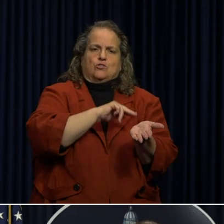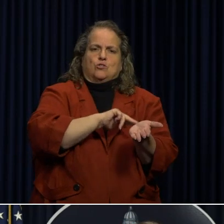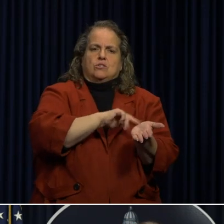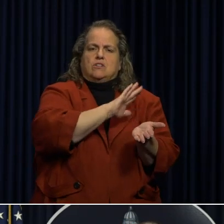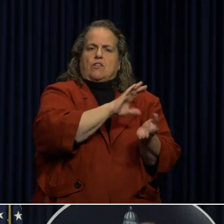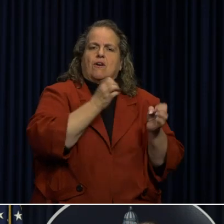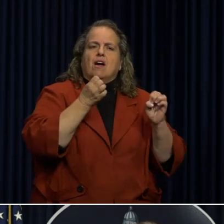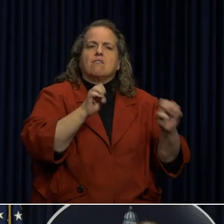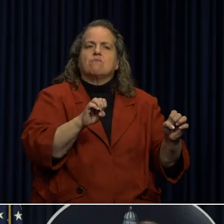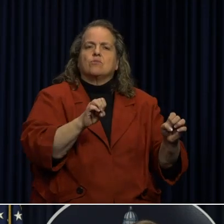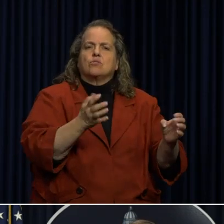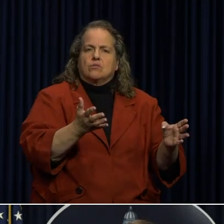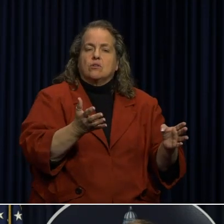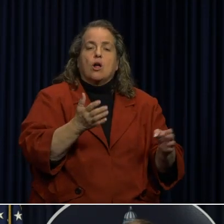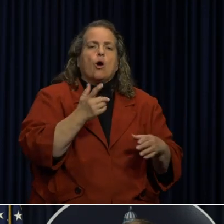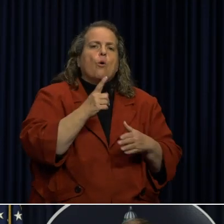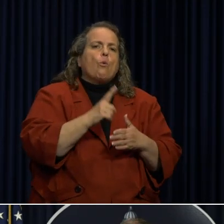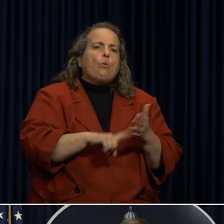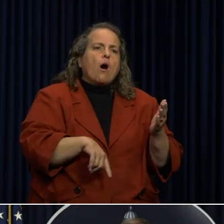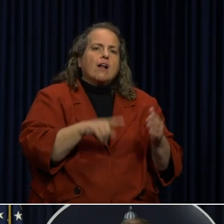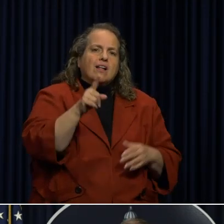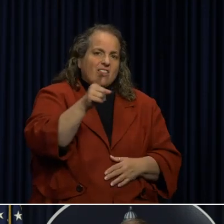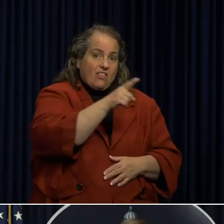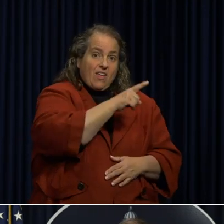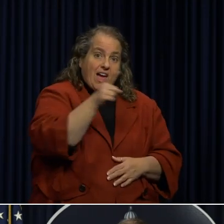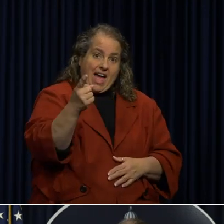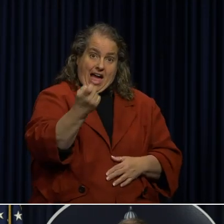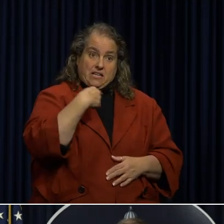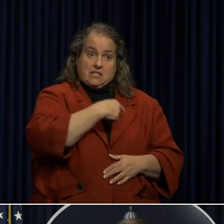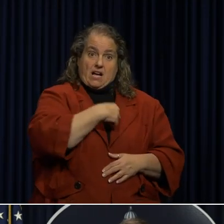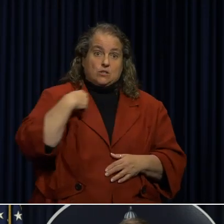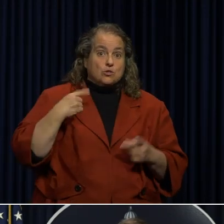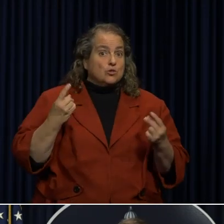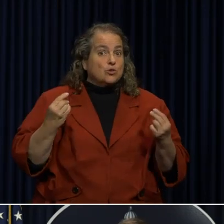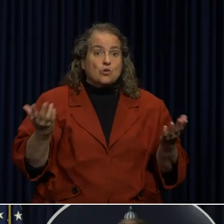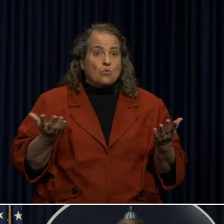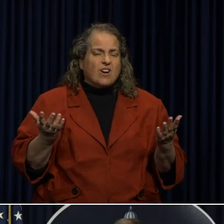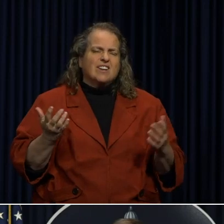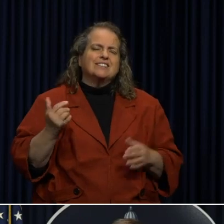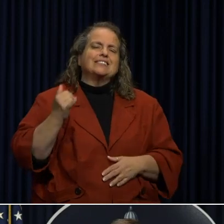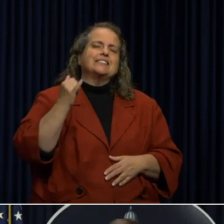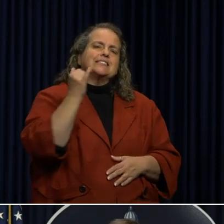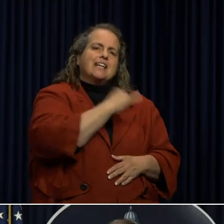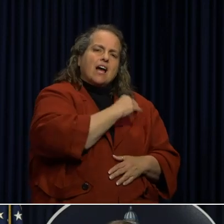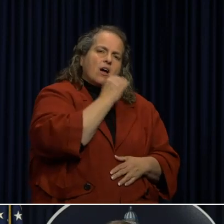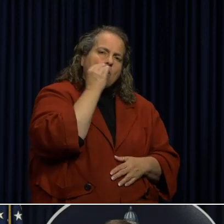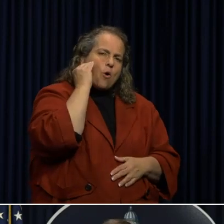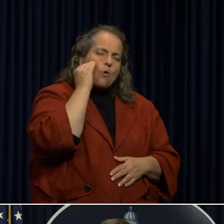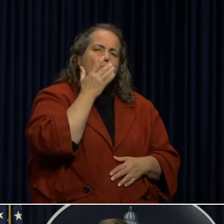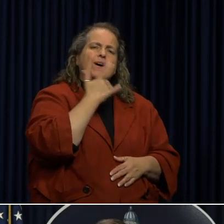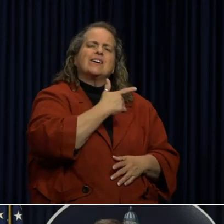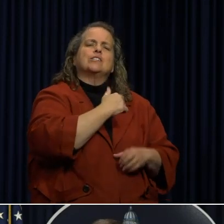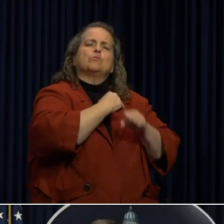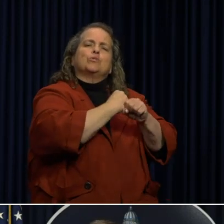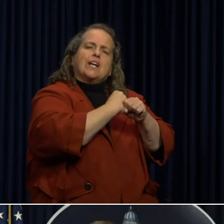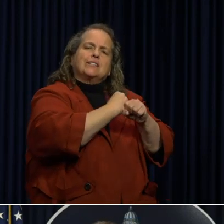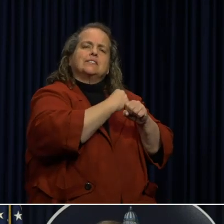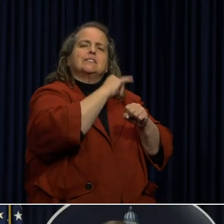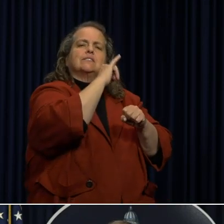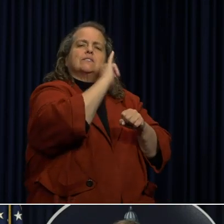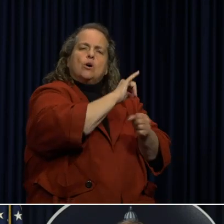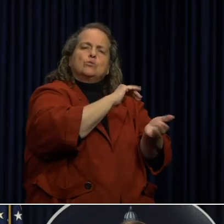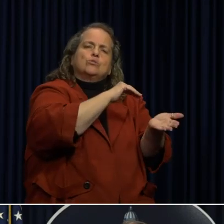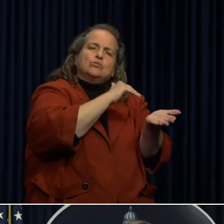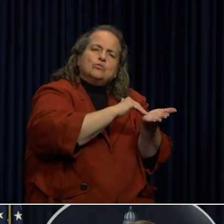us? Simply to stay at home because that protects them. Let's make sure we live up to that